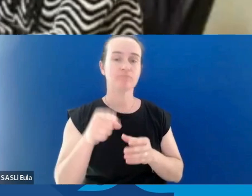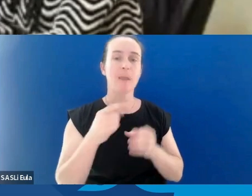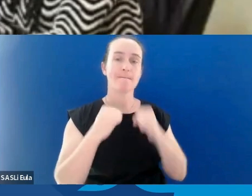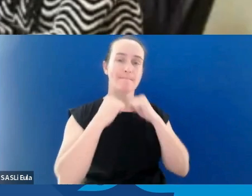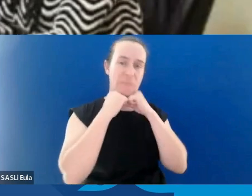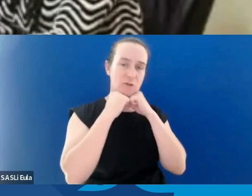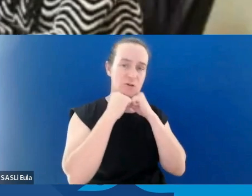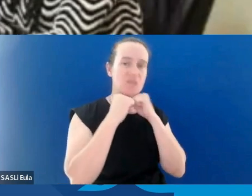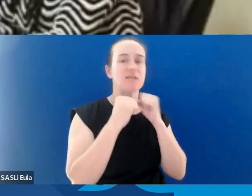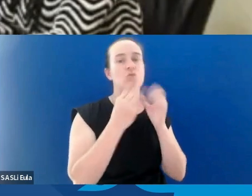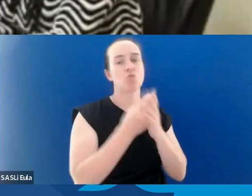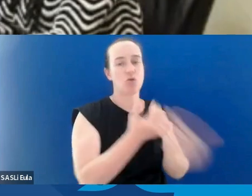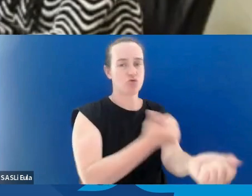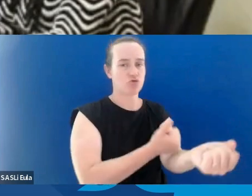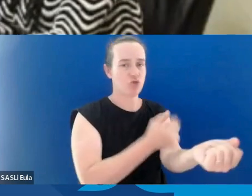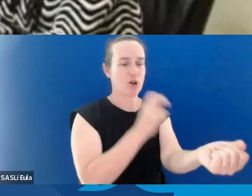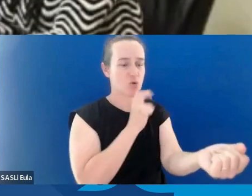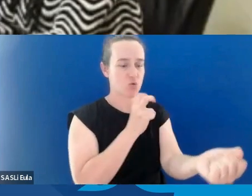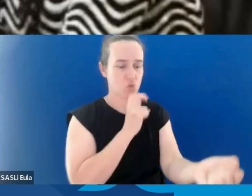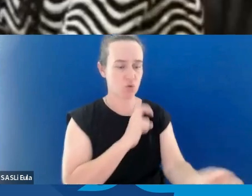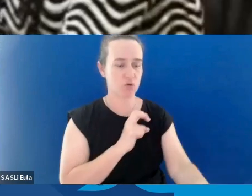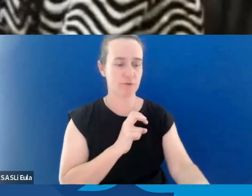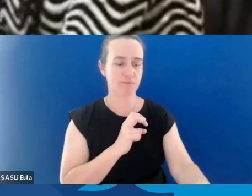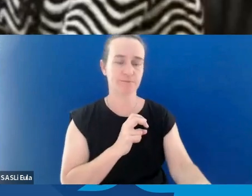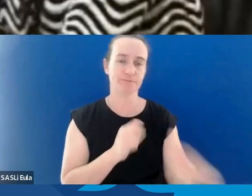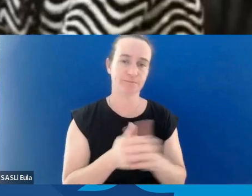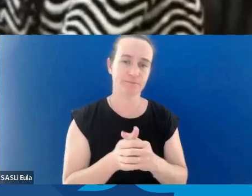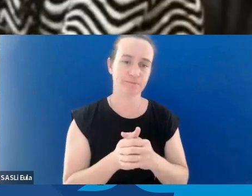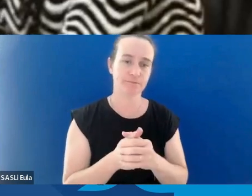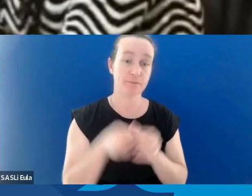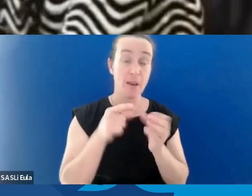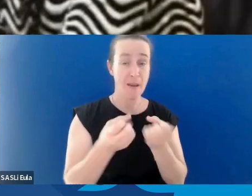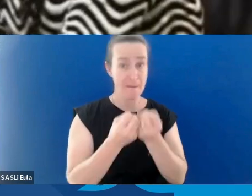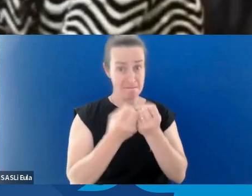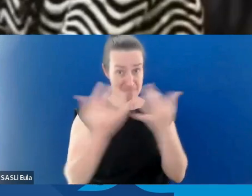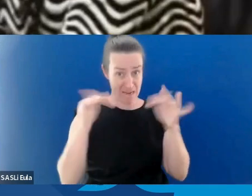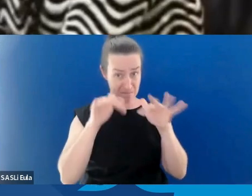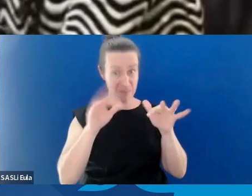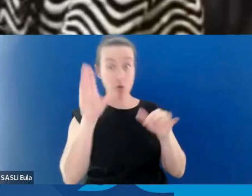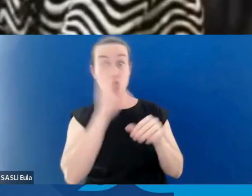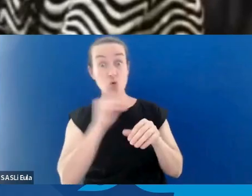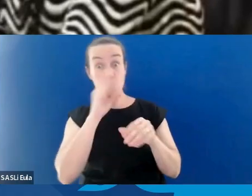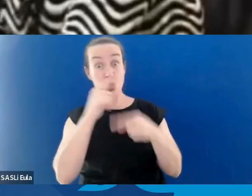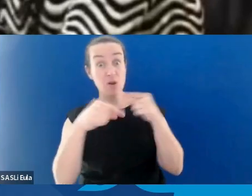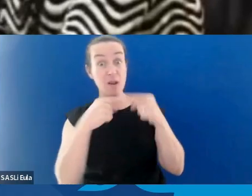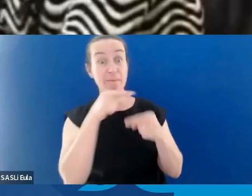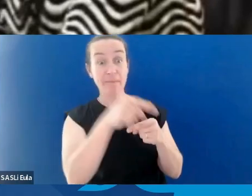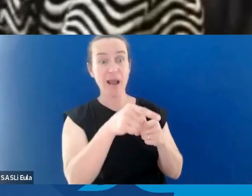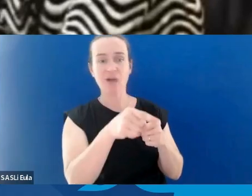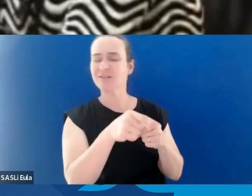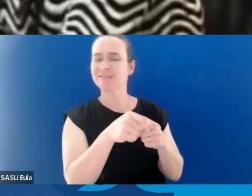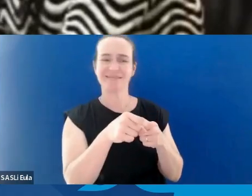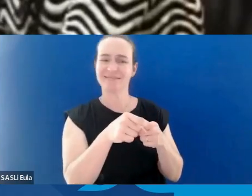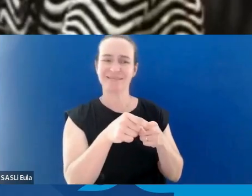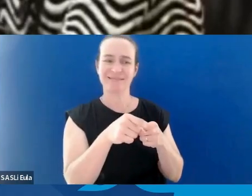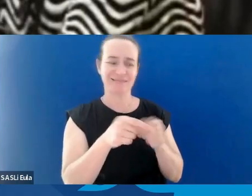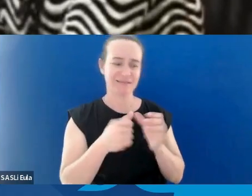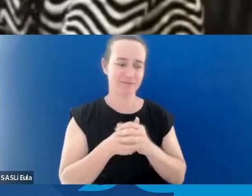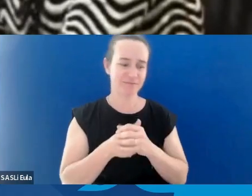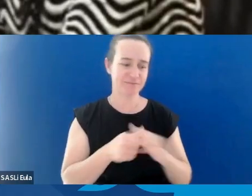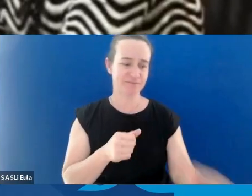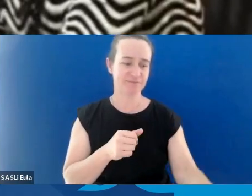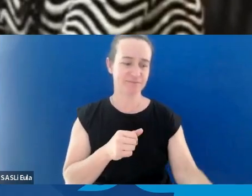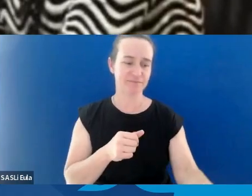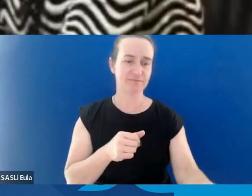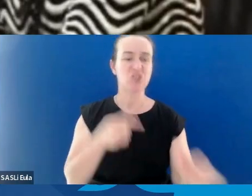drug use. As the group have shared, not many people speak about these. The upcoming topics that you have to look forward to